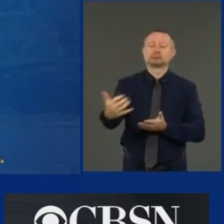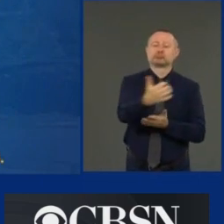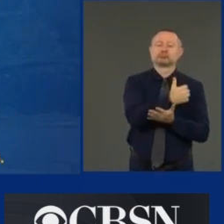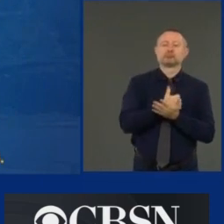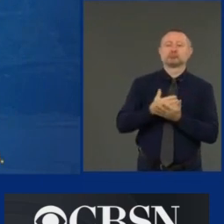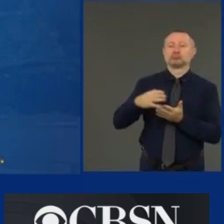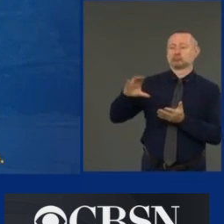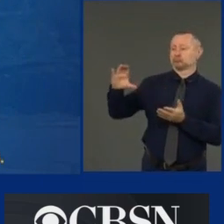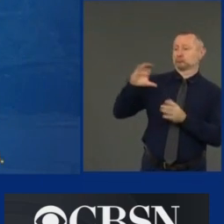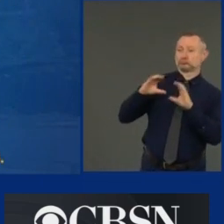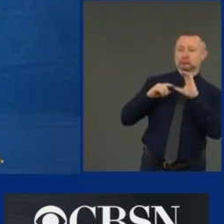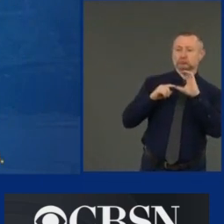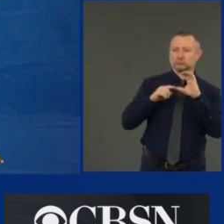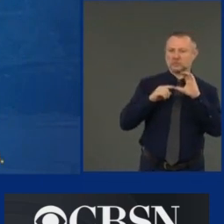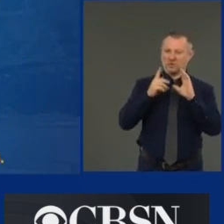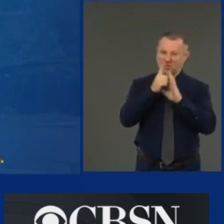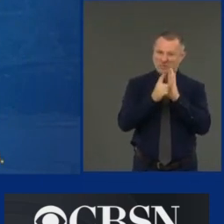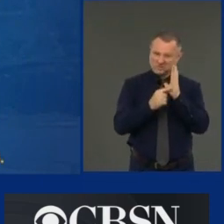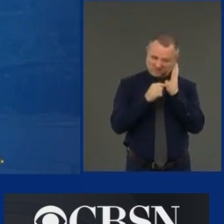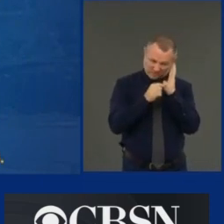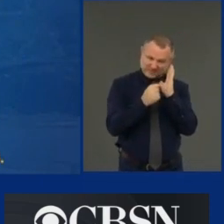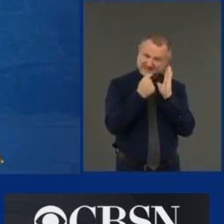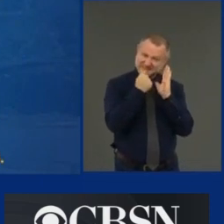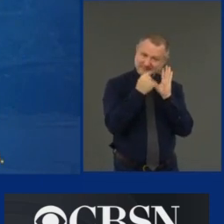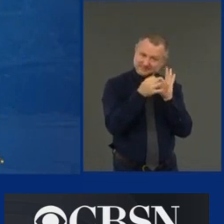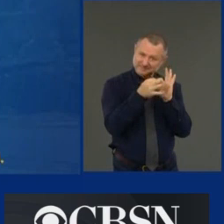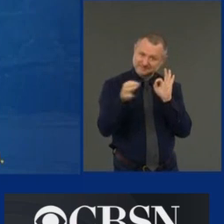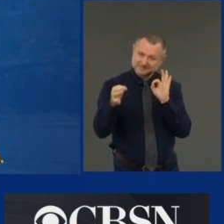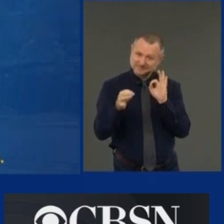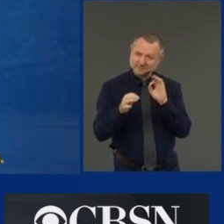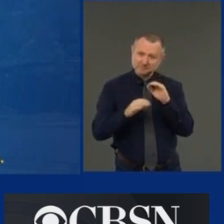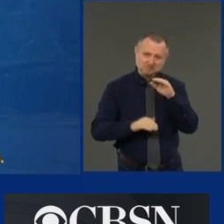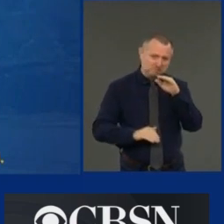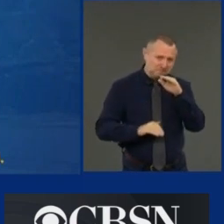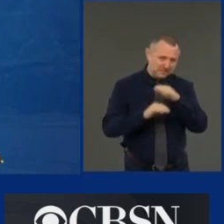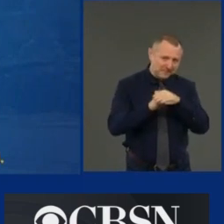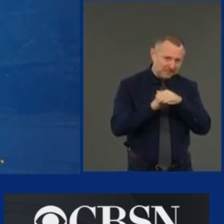limit of what they can be penalized.